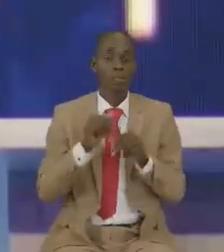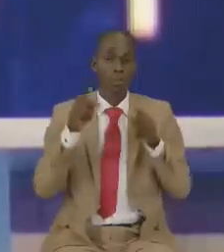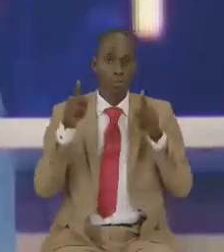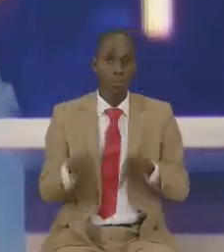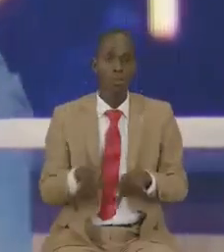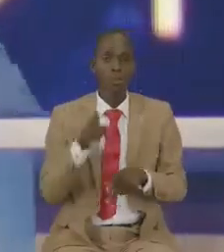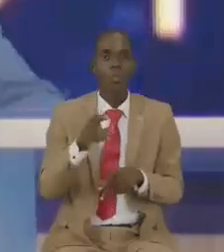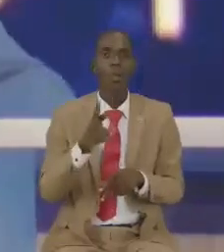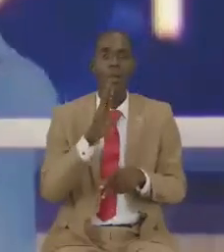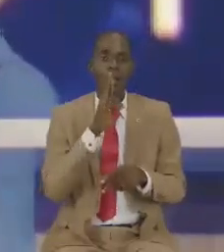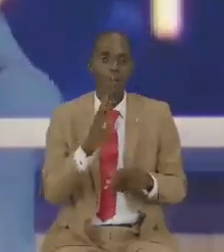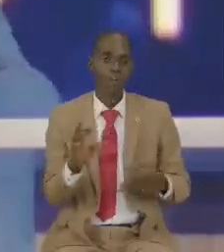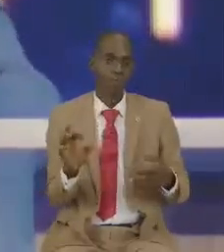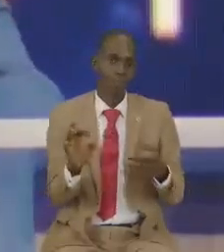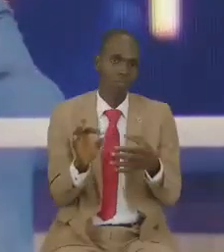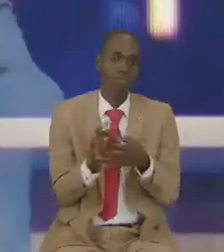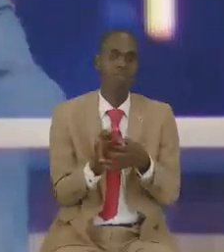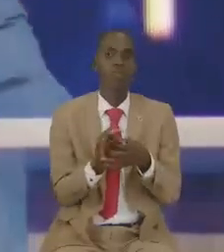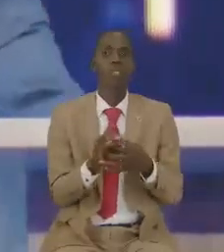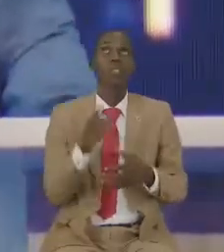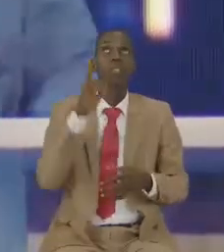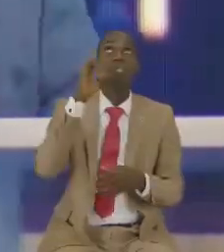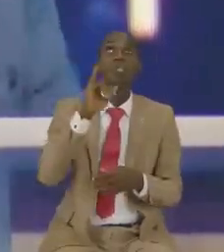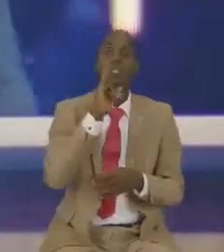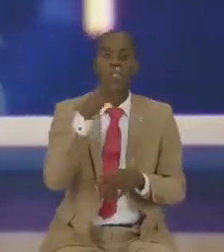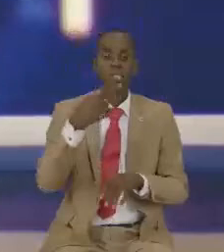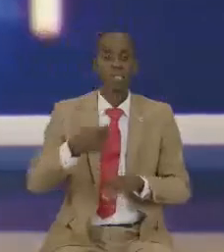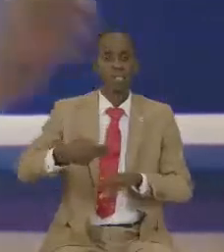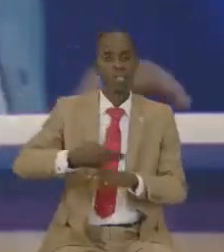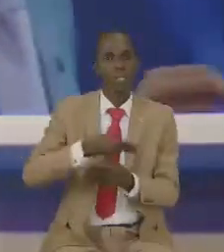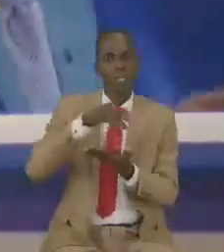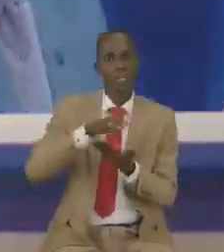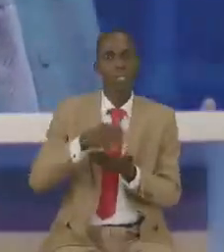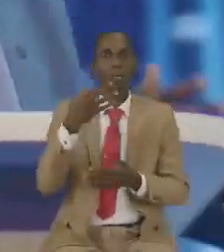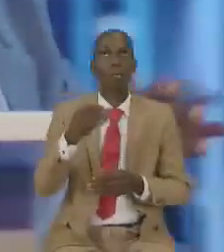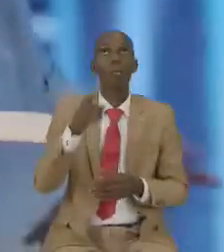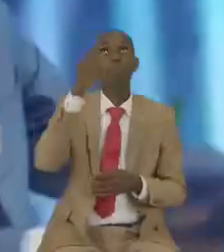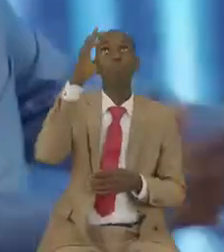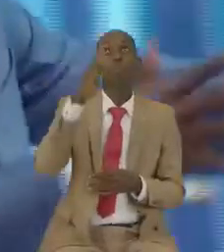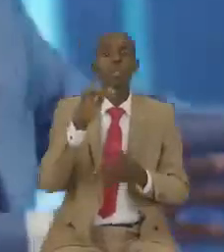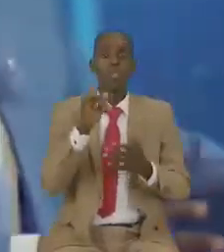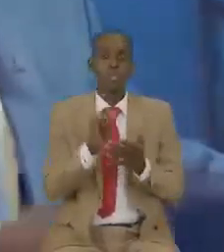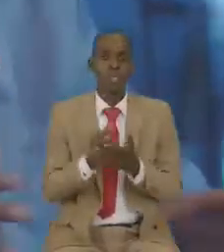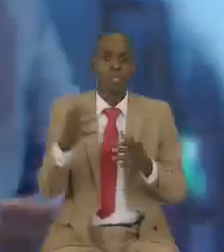up. He is the Lamb of God that